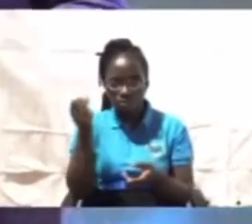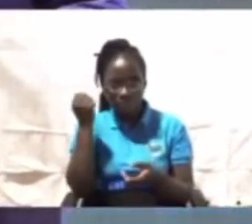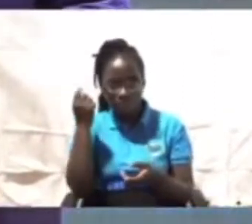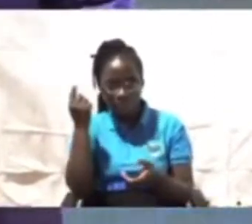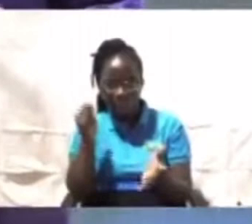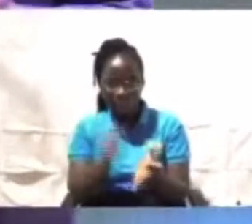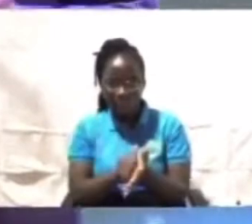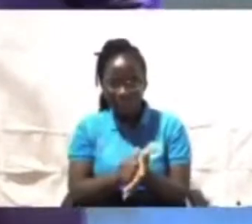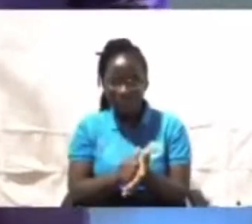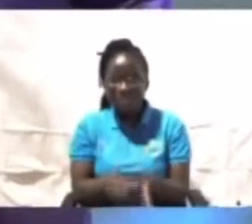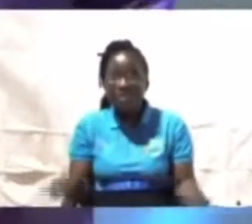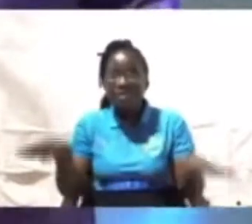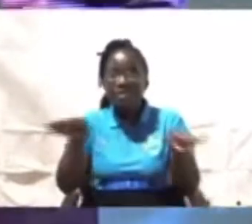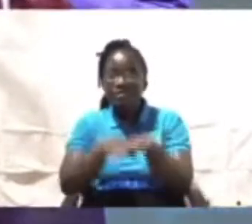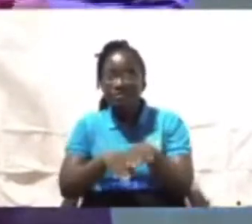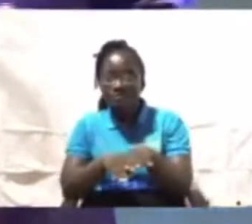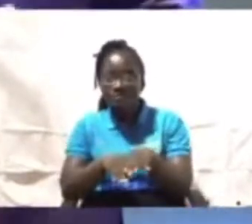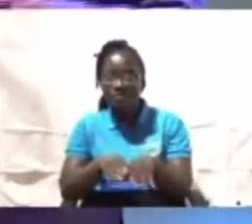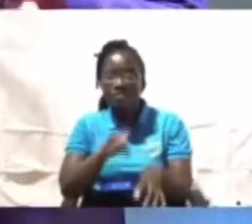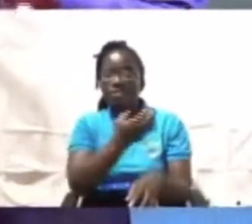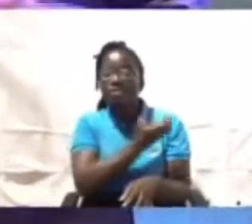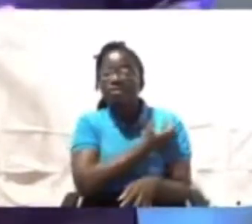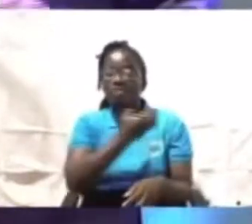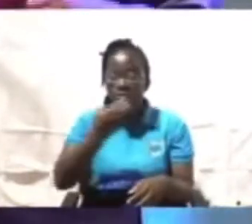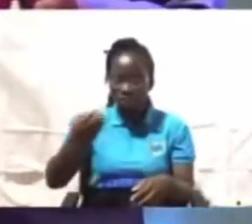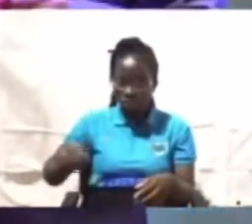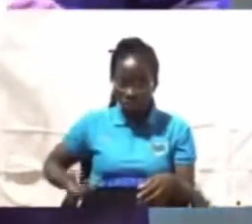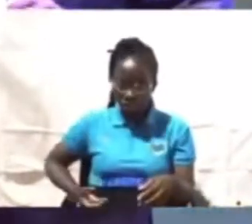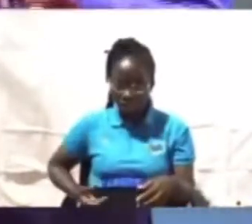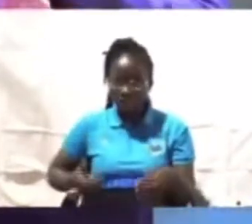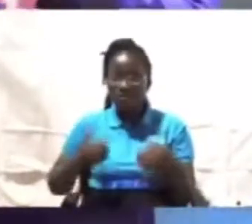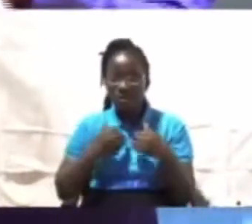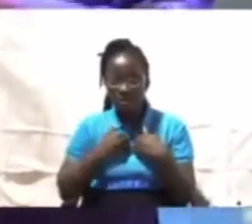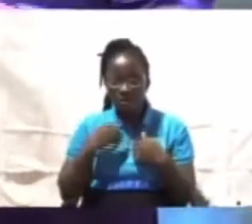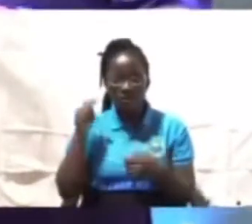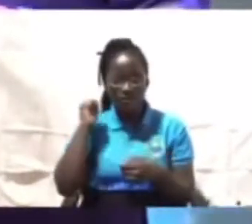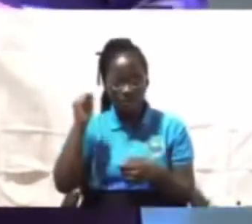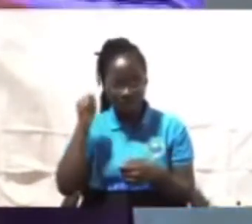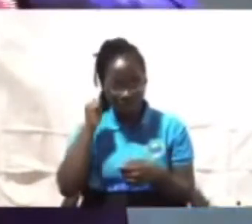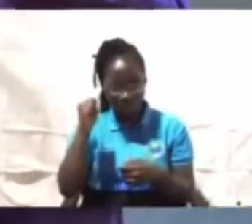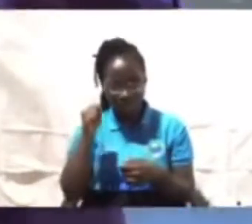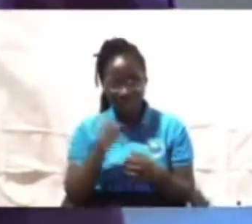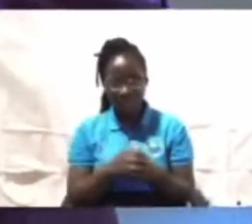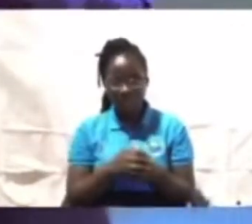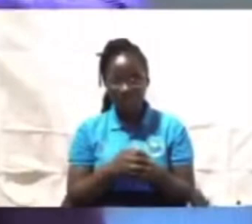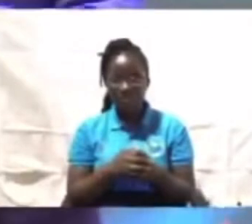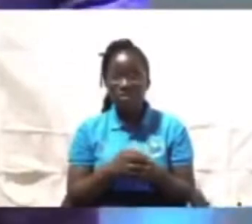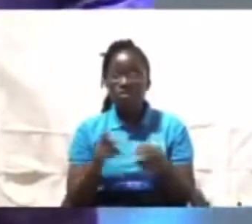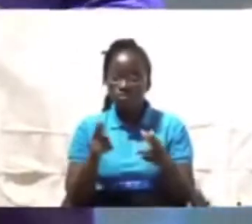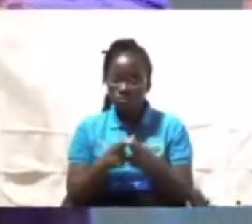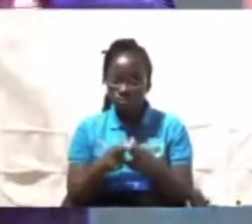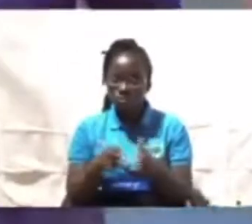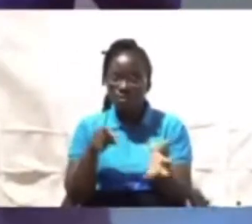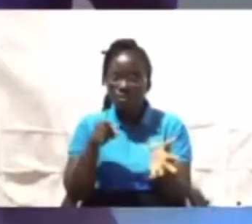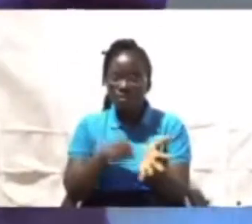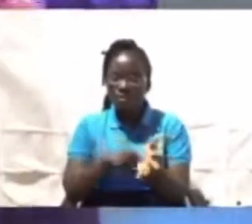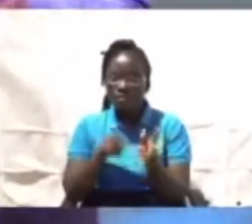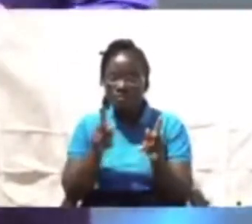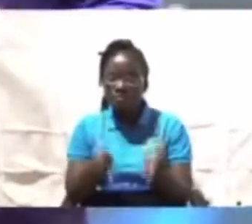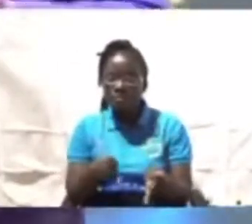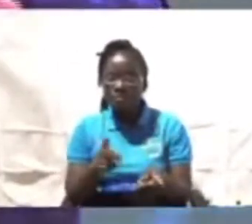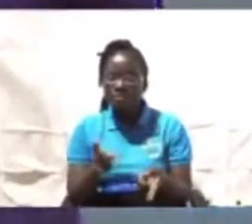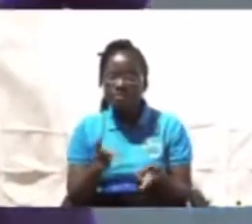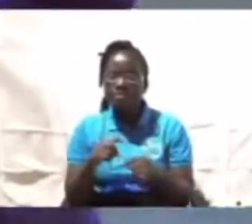Enti nana abekana bra bomu asem mishia oshie Jesus ane